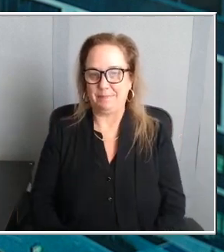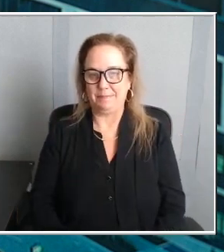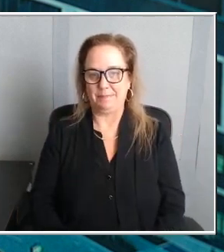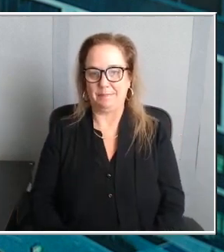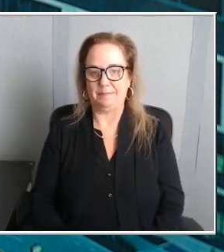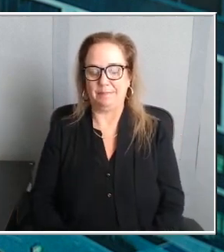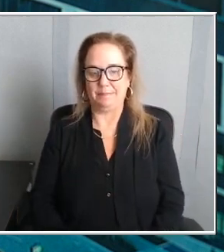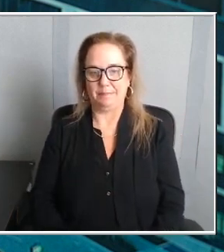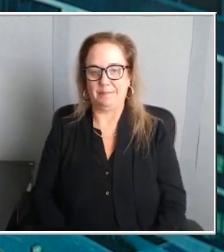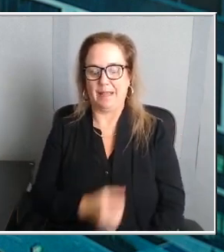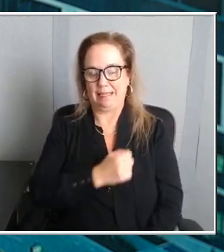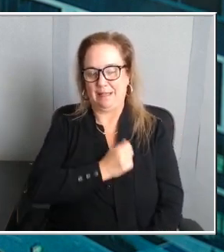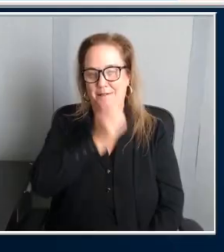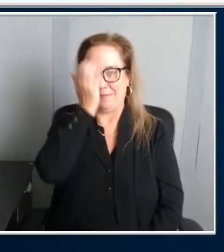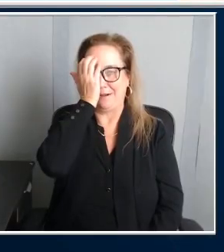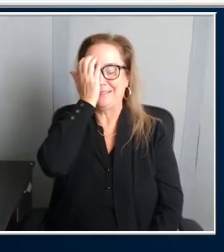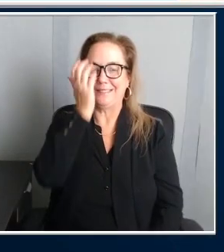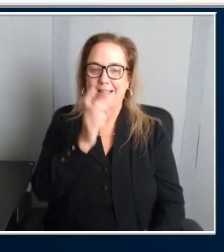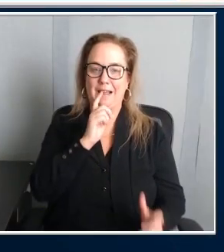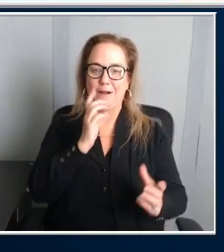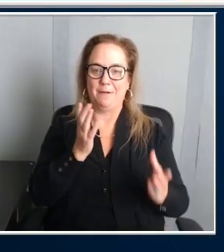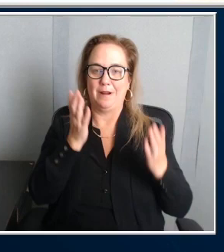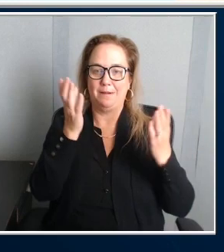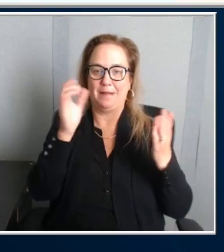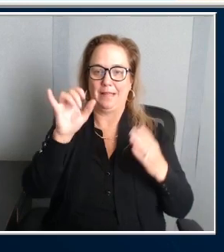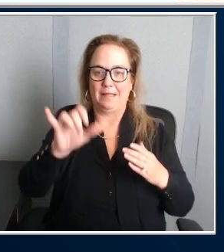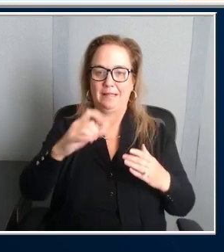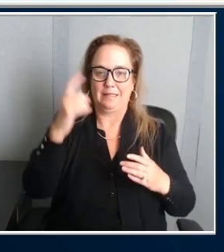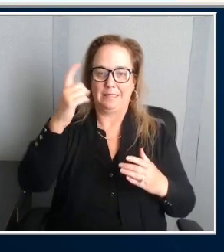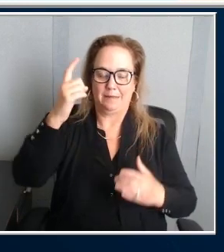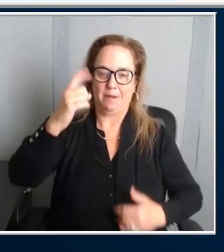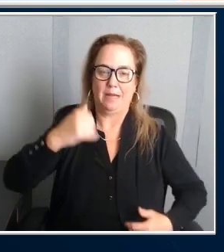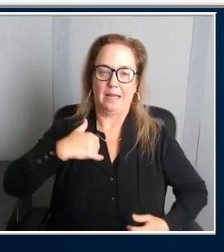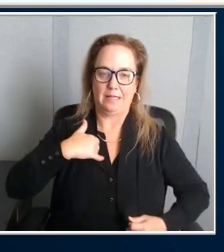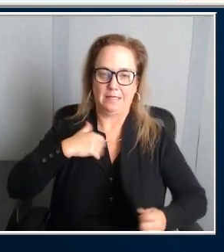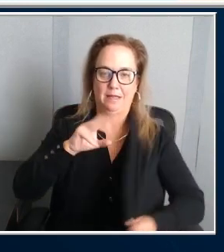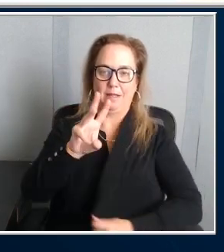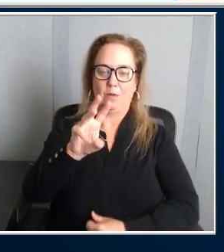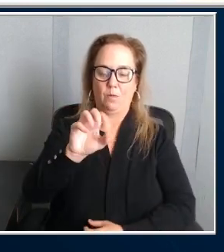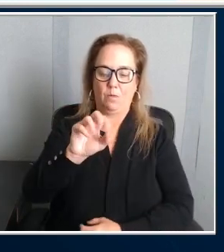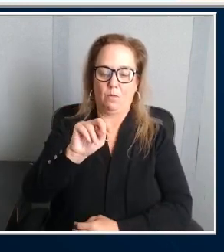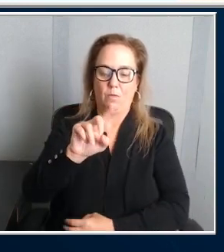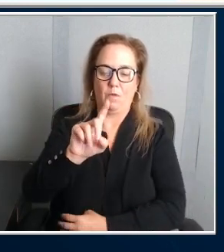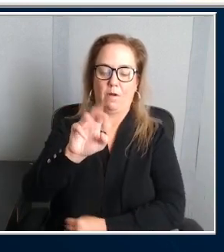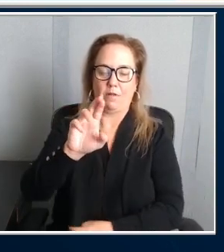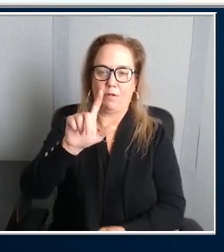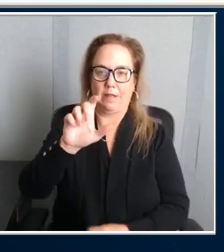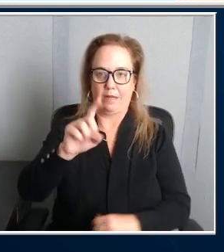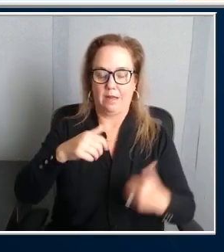every summer. You love pirates. Yeah, I highly recommend it if somebody's got it. The Wonderland Camp. Even a young